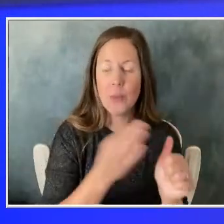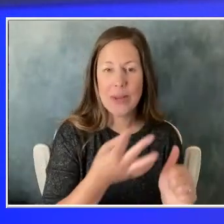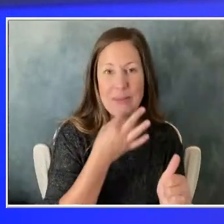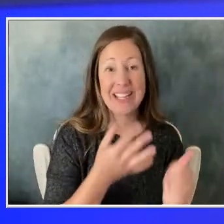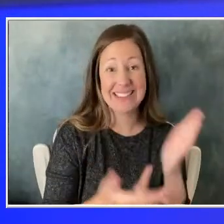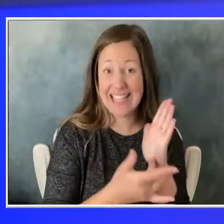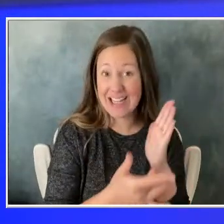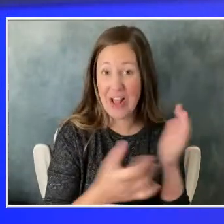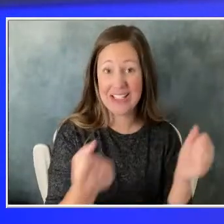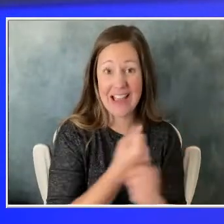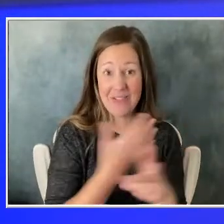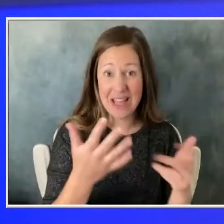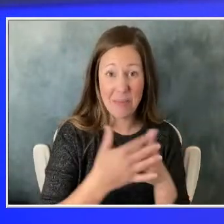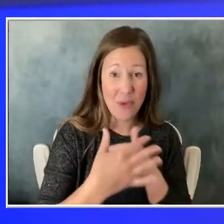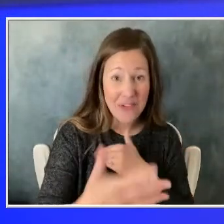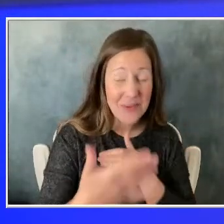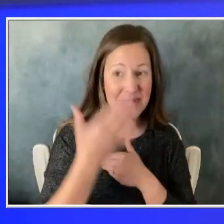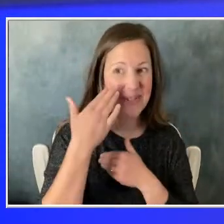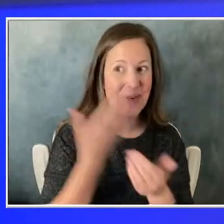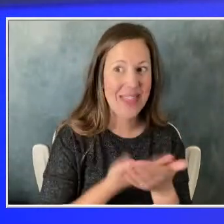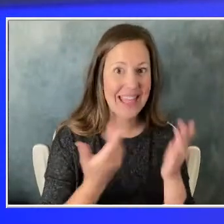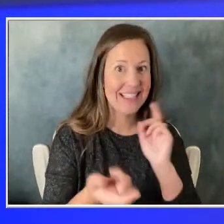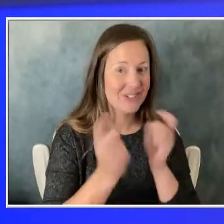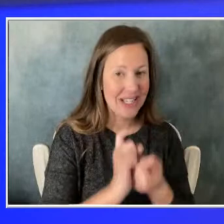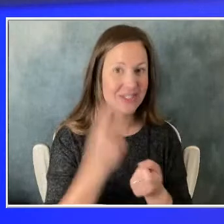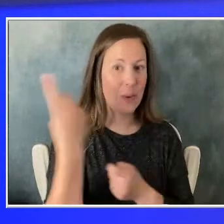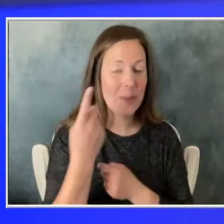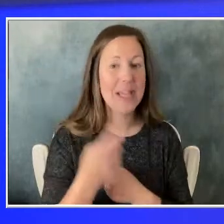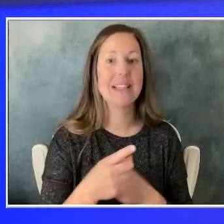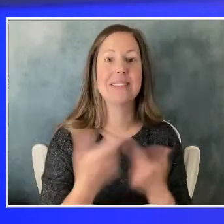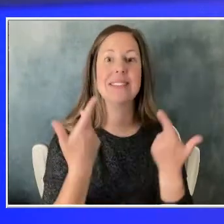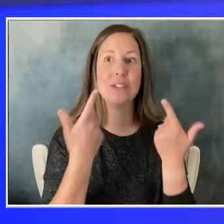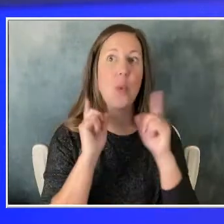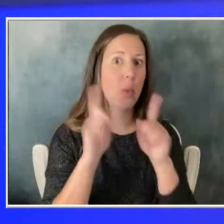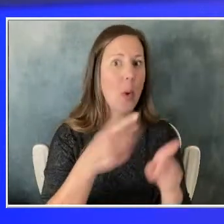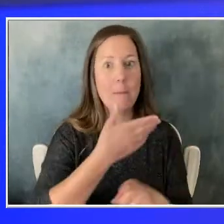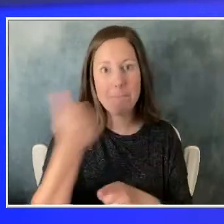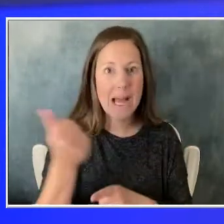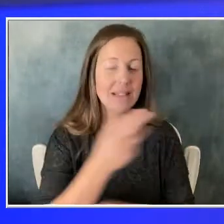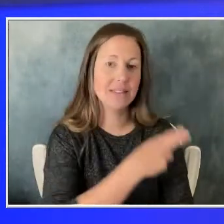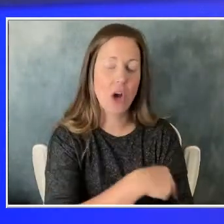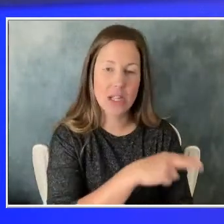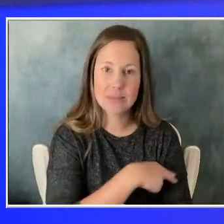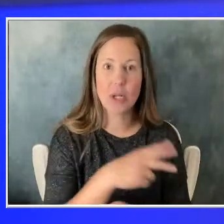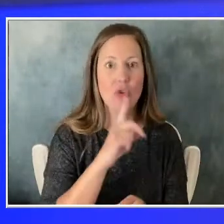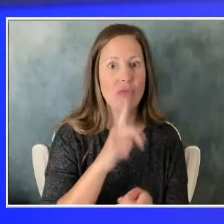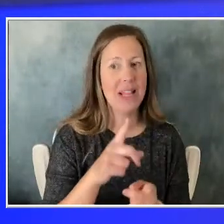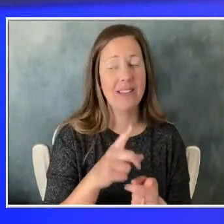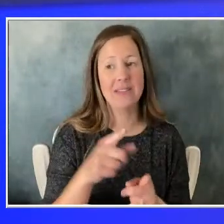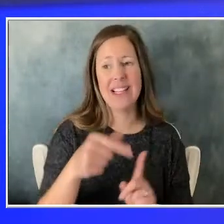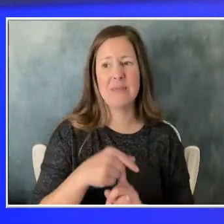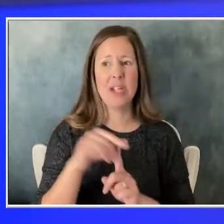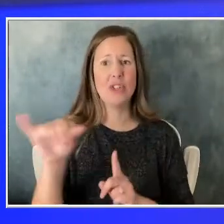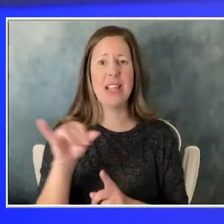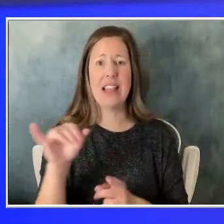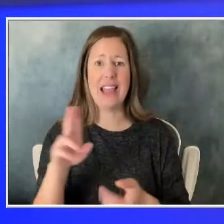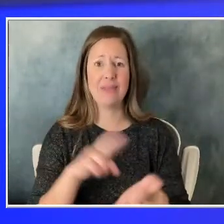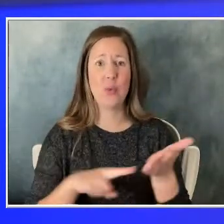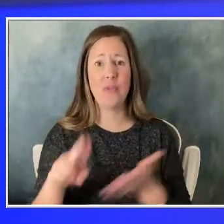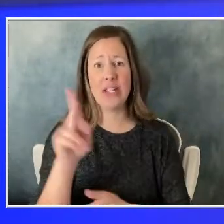medicine is evolution all the time. So go to the best hospital, tertiary care, because especially university cancers, it's